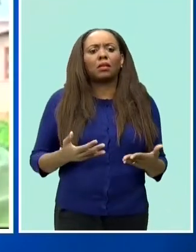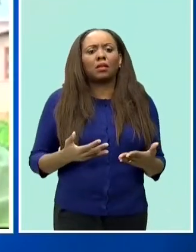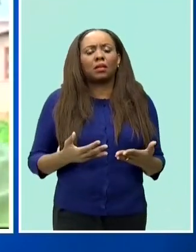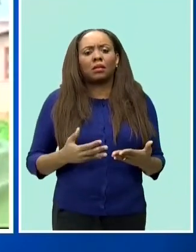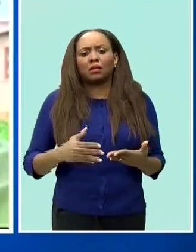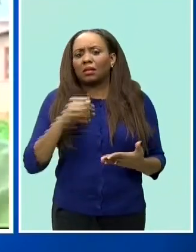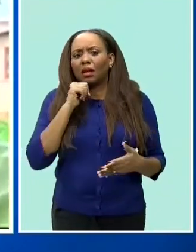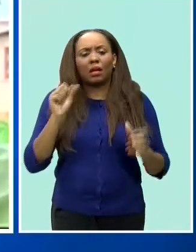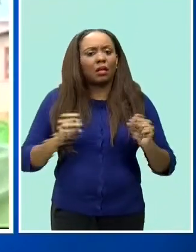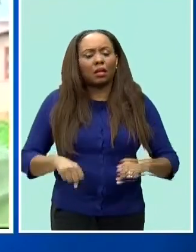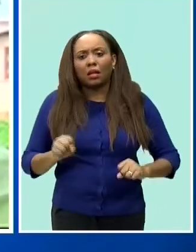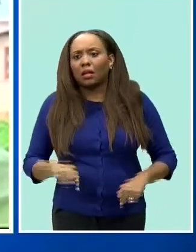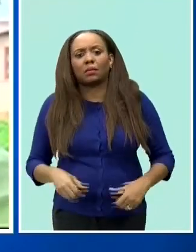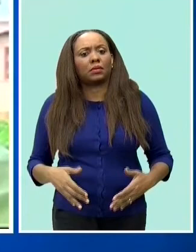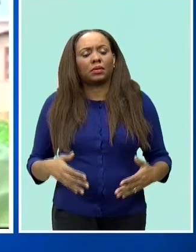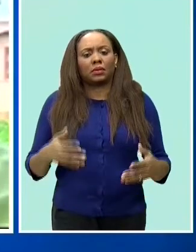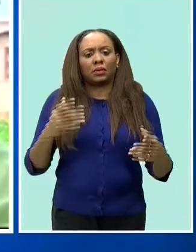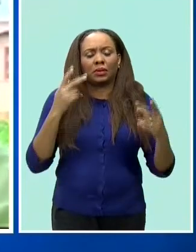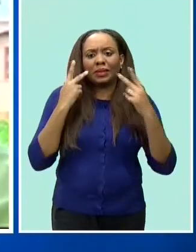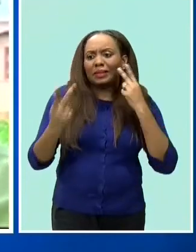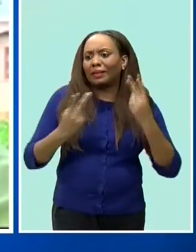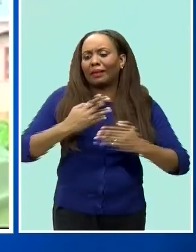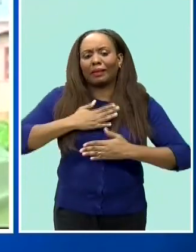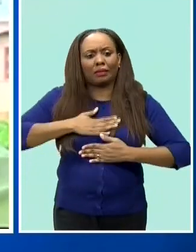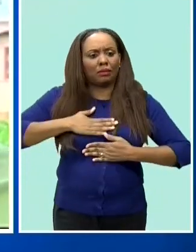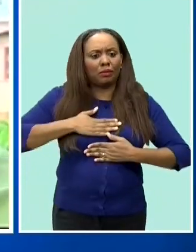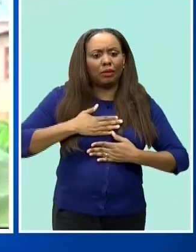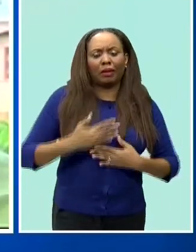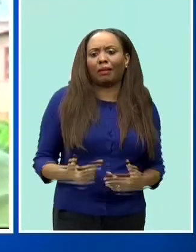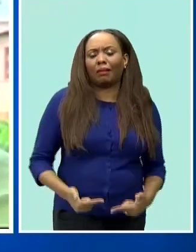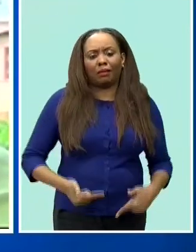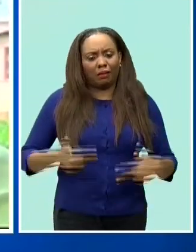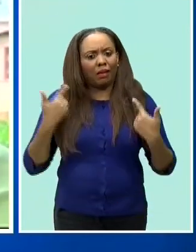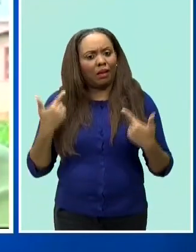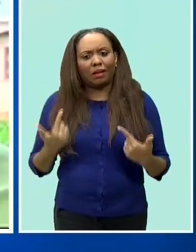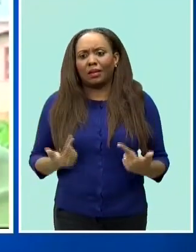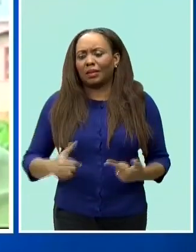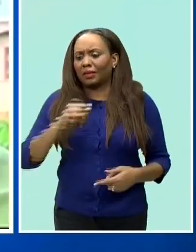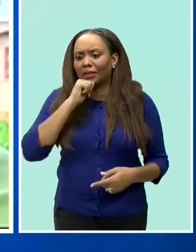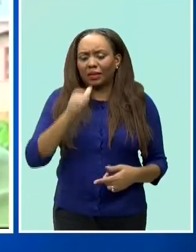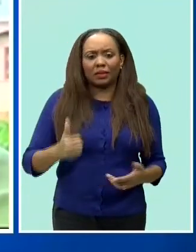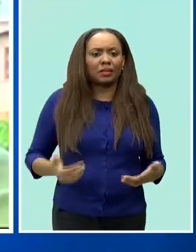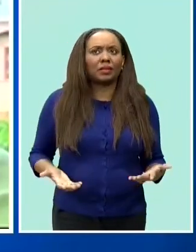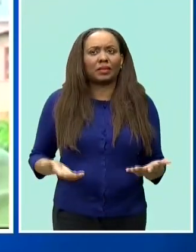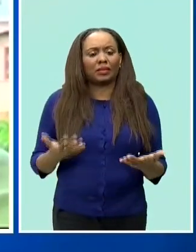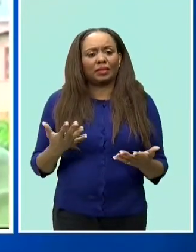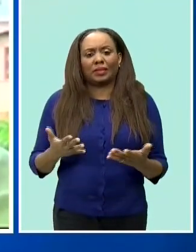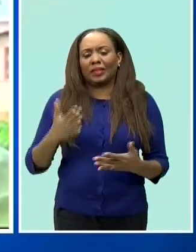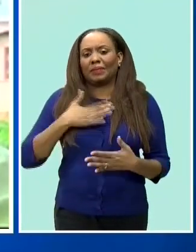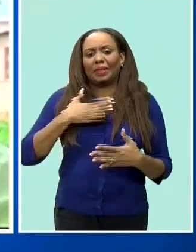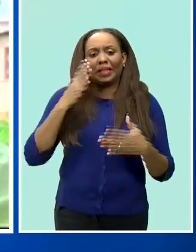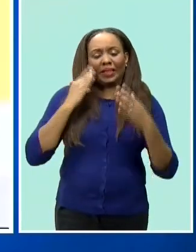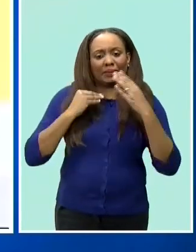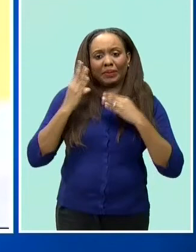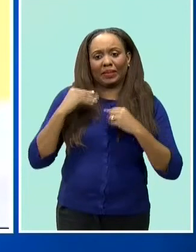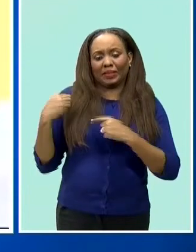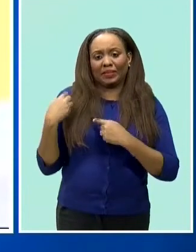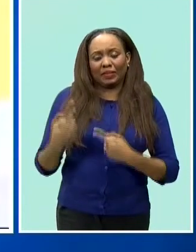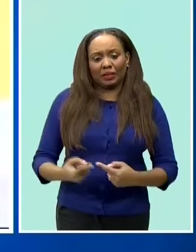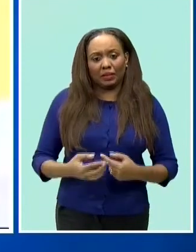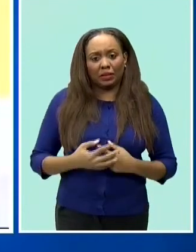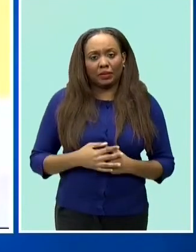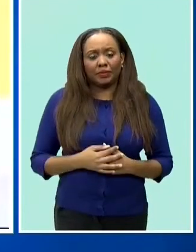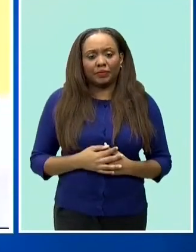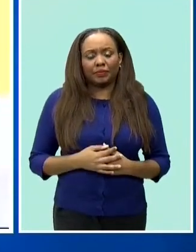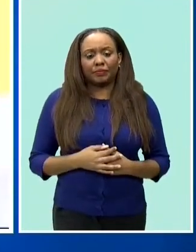being able, they weren't given the opportunity to enjoy life, to really live. That's what I have experienced thus far. When